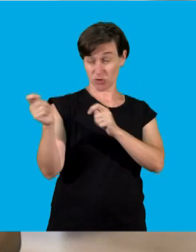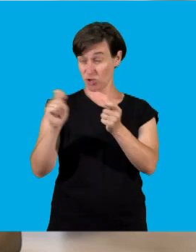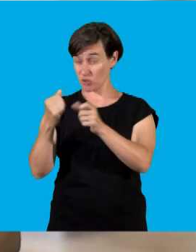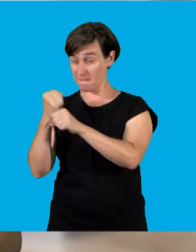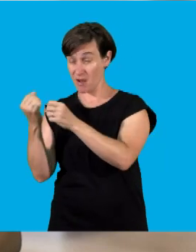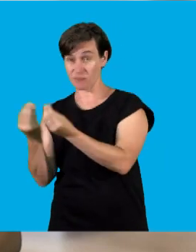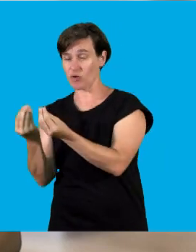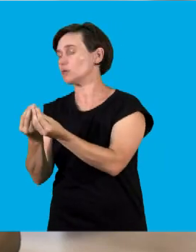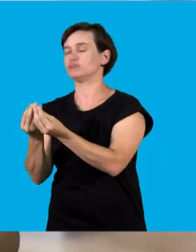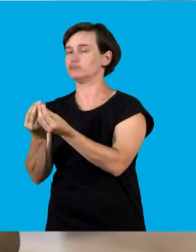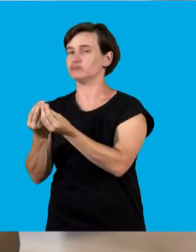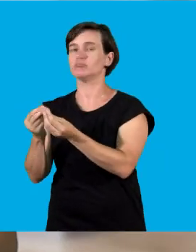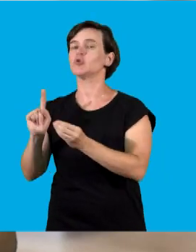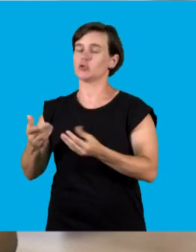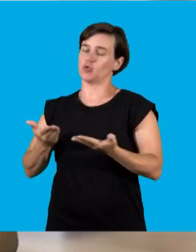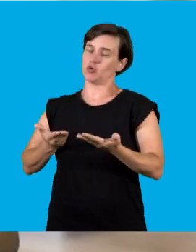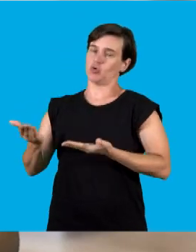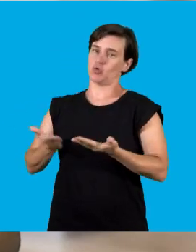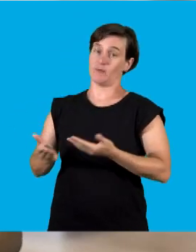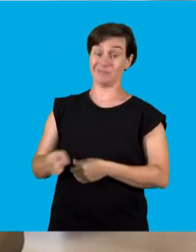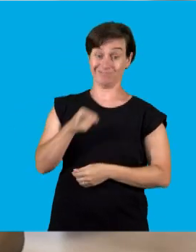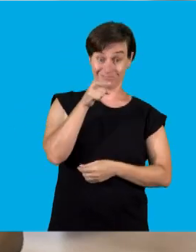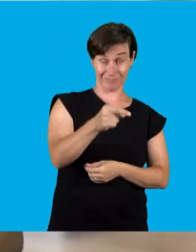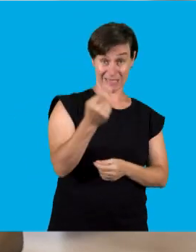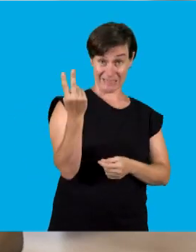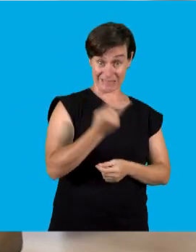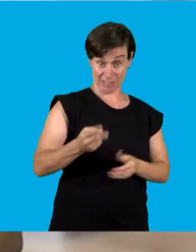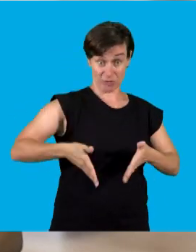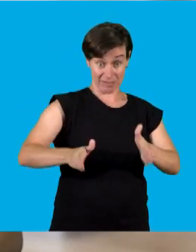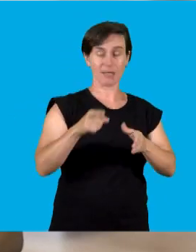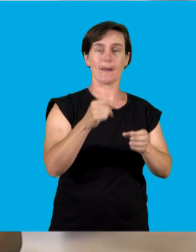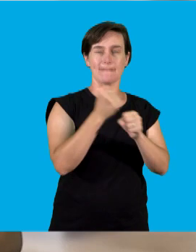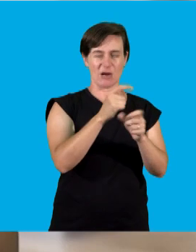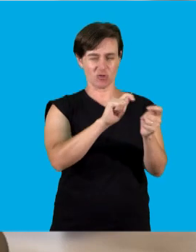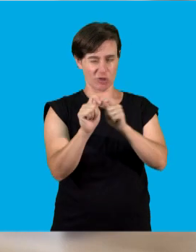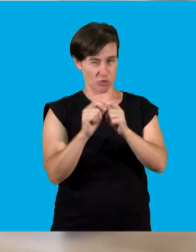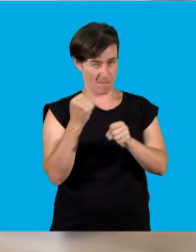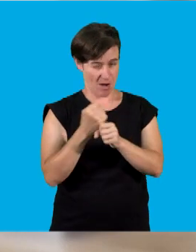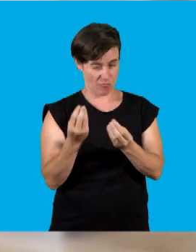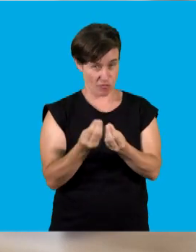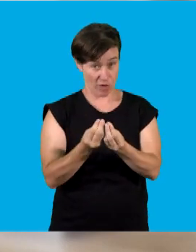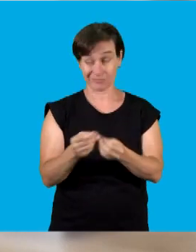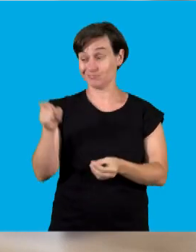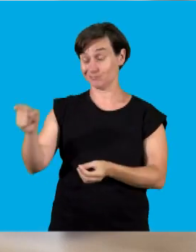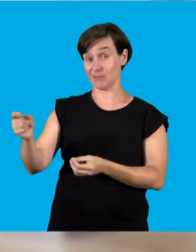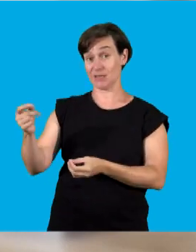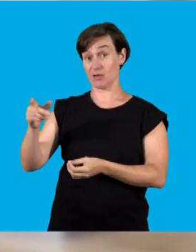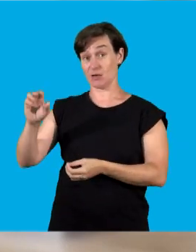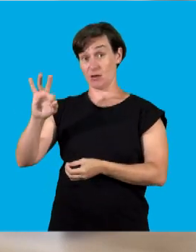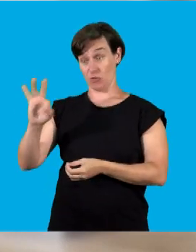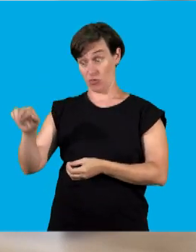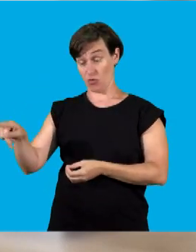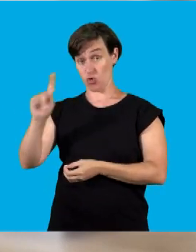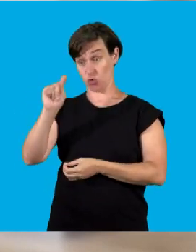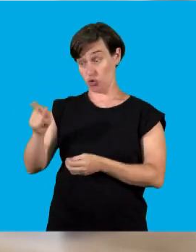like we've said before, that it's the duty of the secondary sector to do that. So this one deals with making sure that they provide